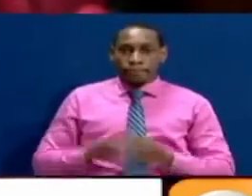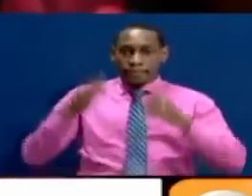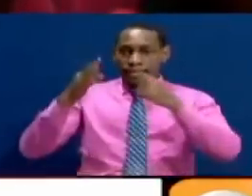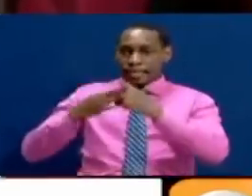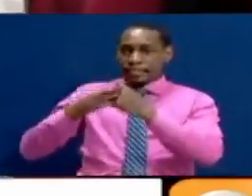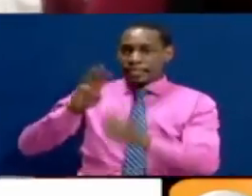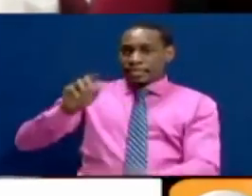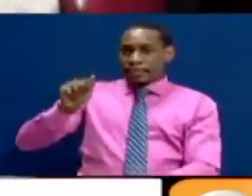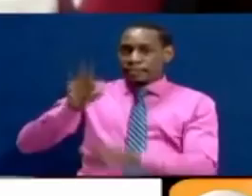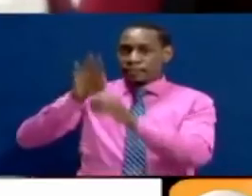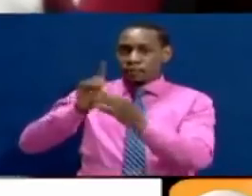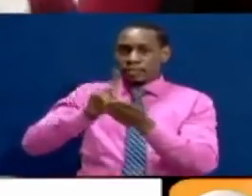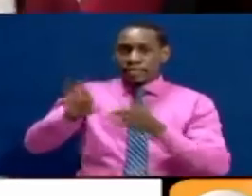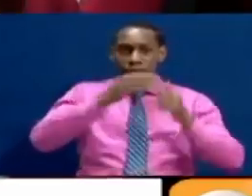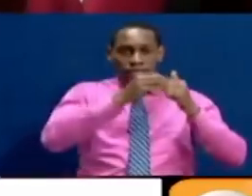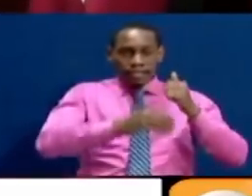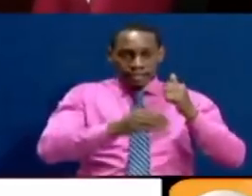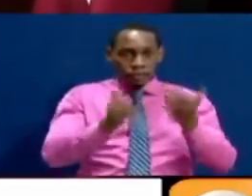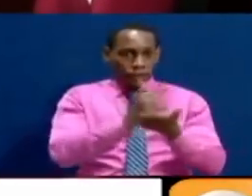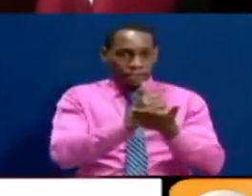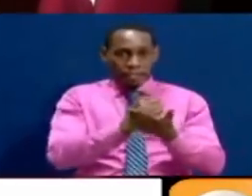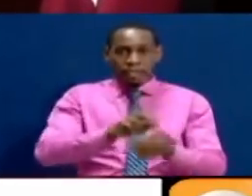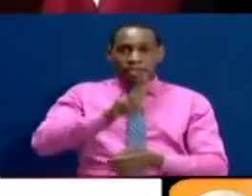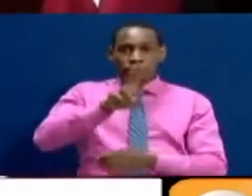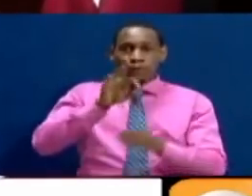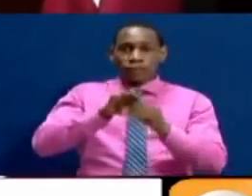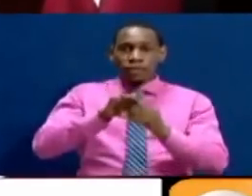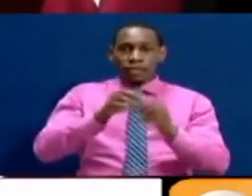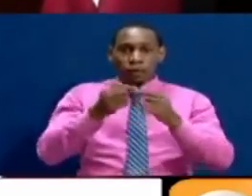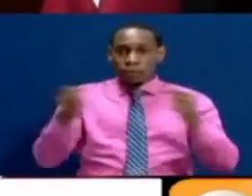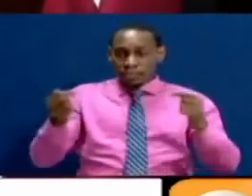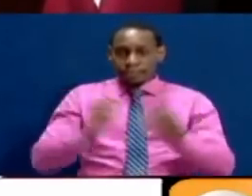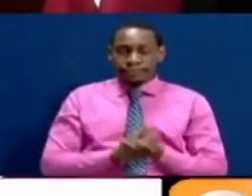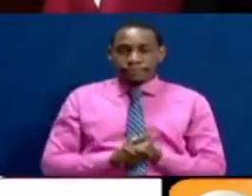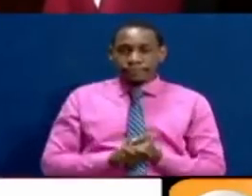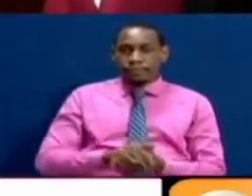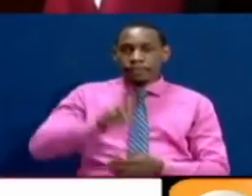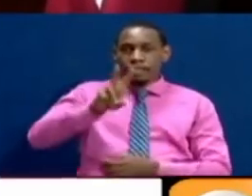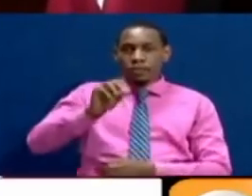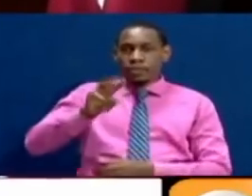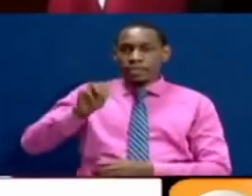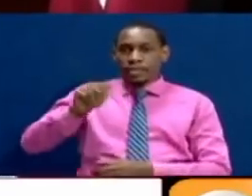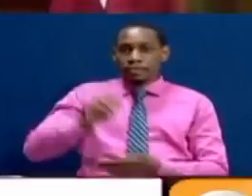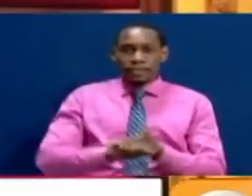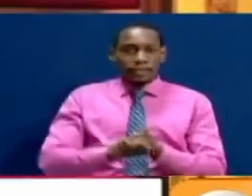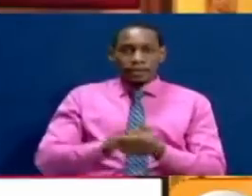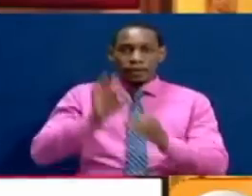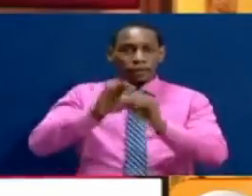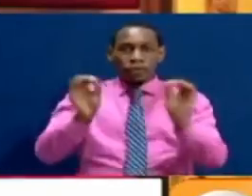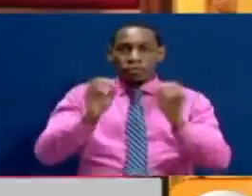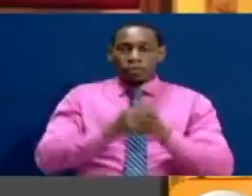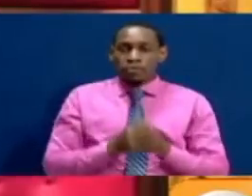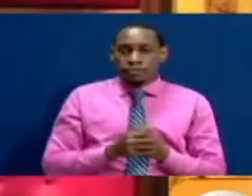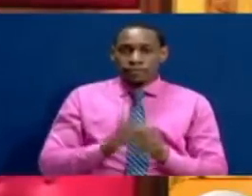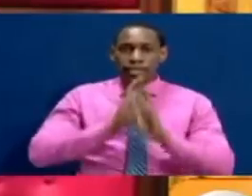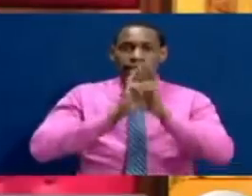88 members voted in favor of Sonko's removal from office, while 2 voted against it. 20 members remain non-committal. From